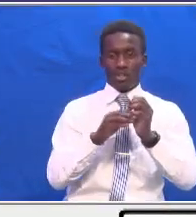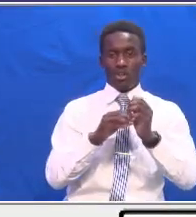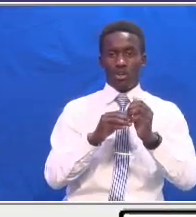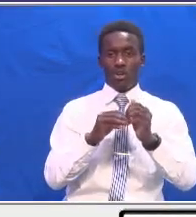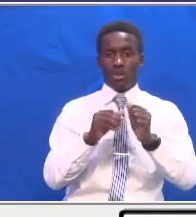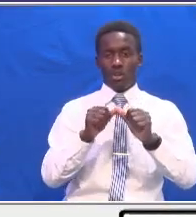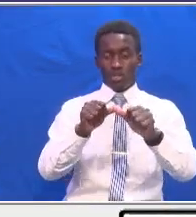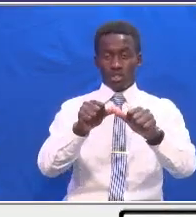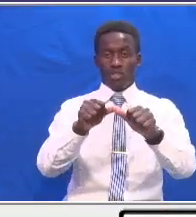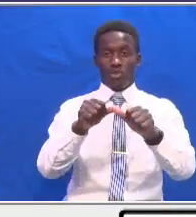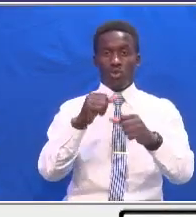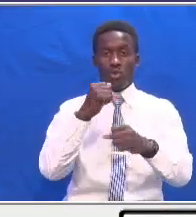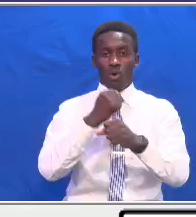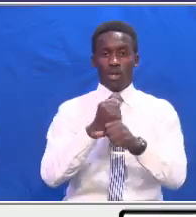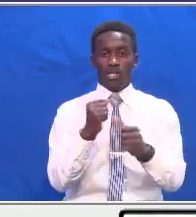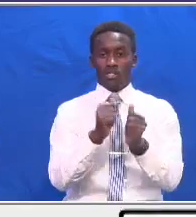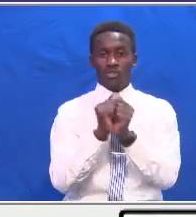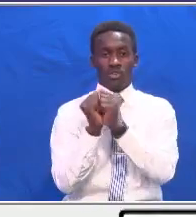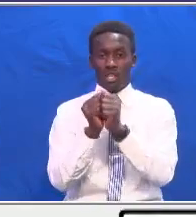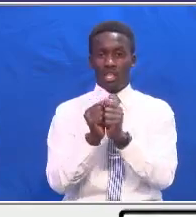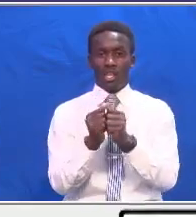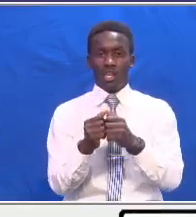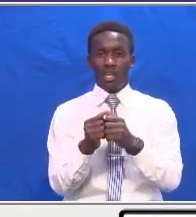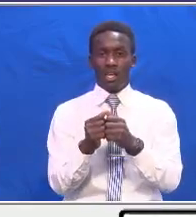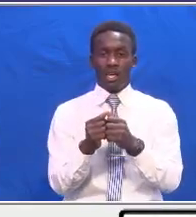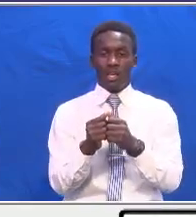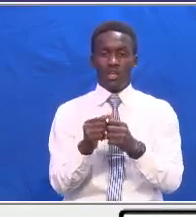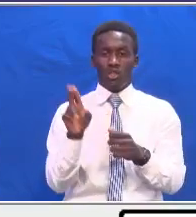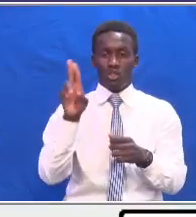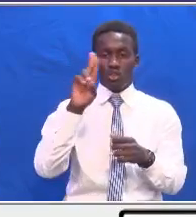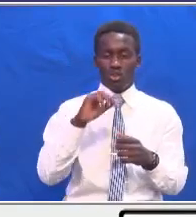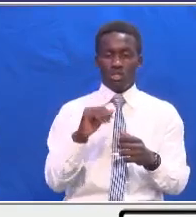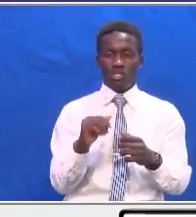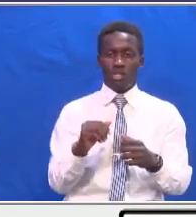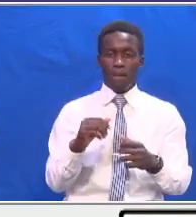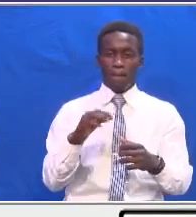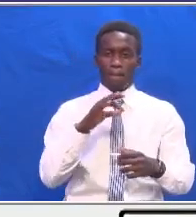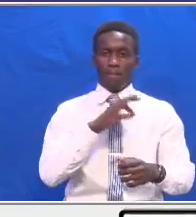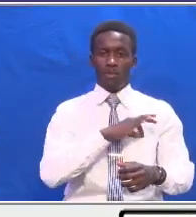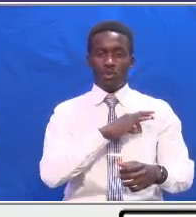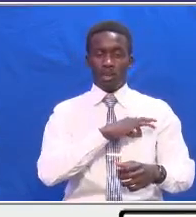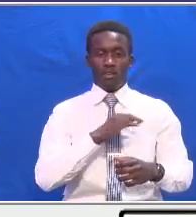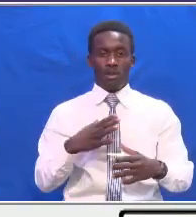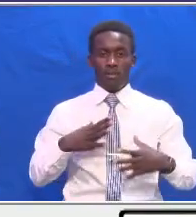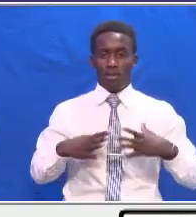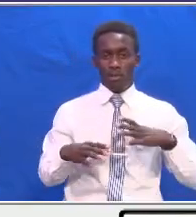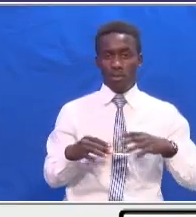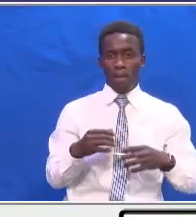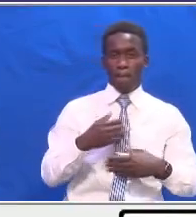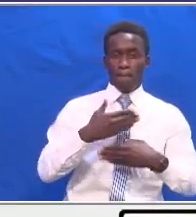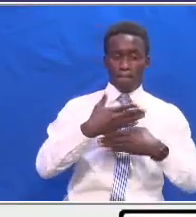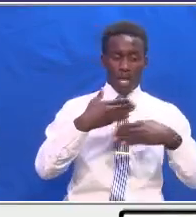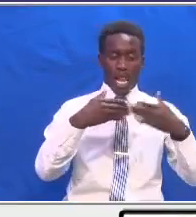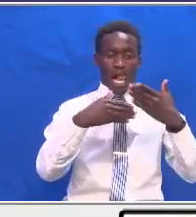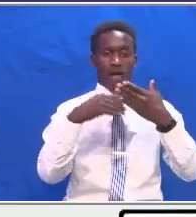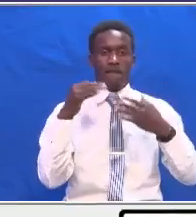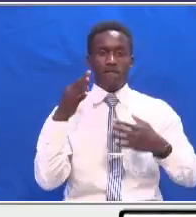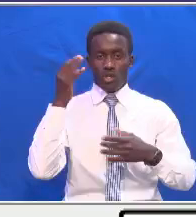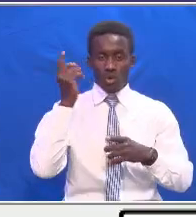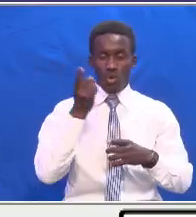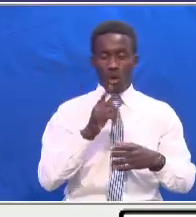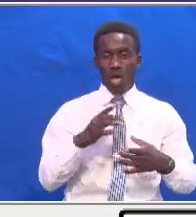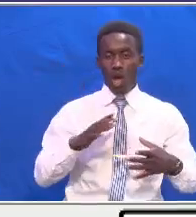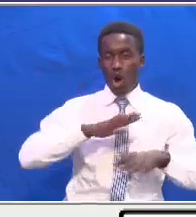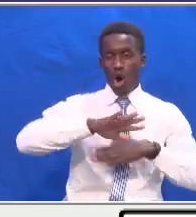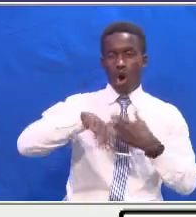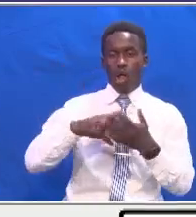in hand, unlock the immense potential of our people, and build a future where every individual can harness